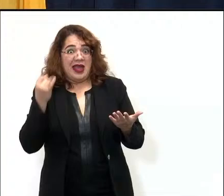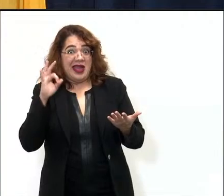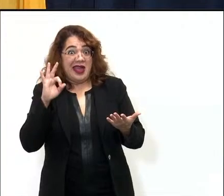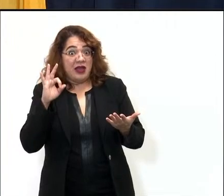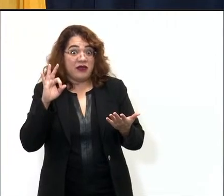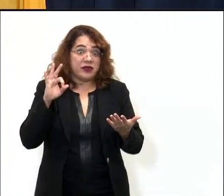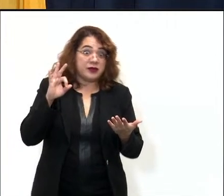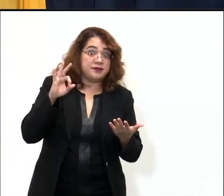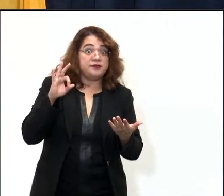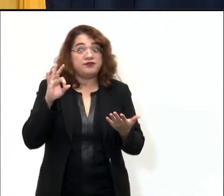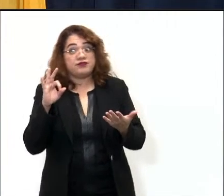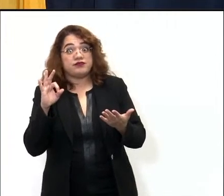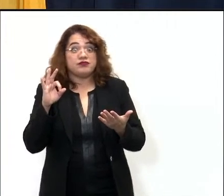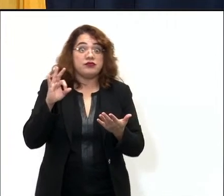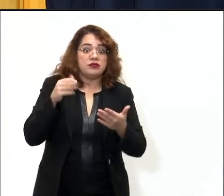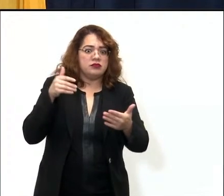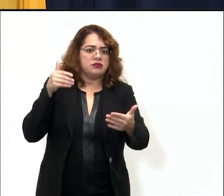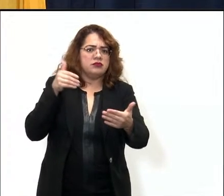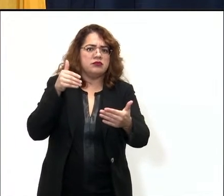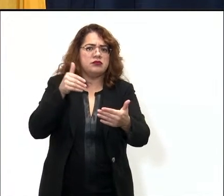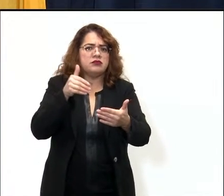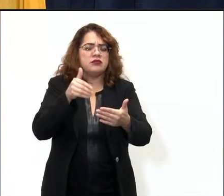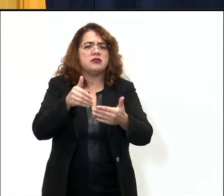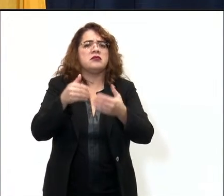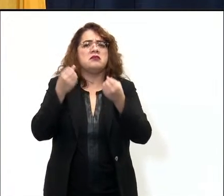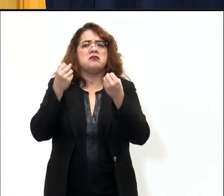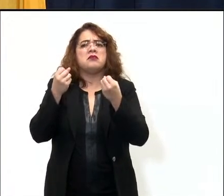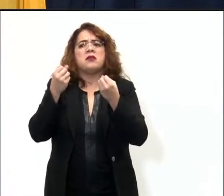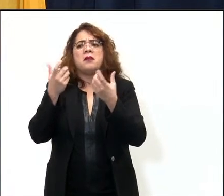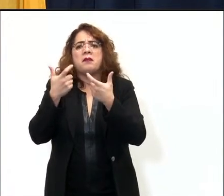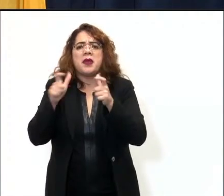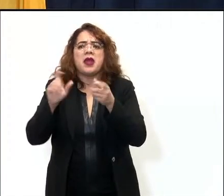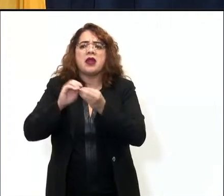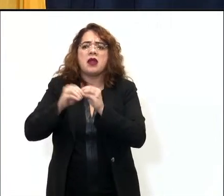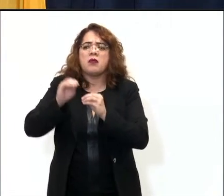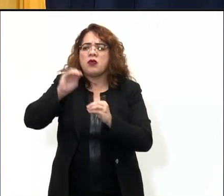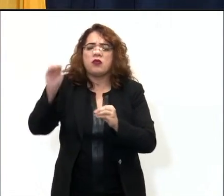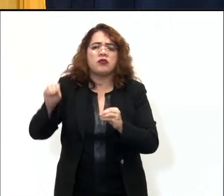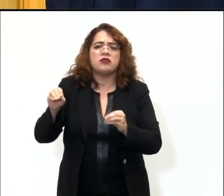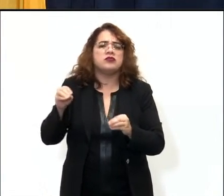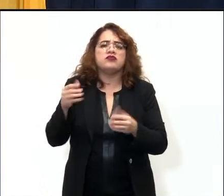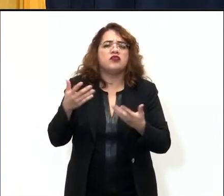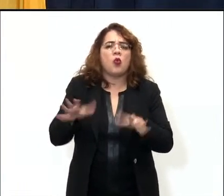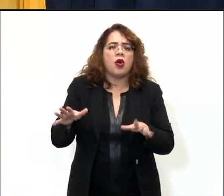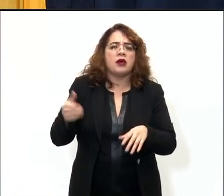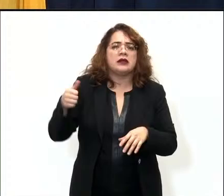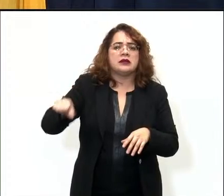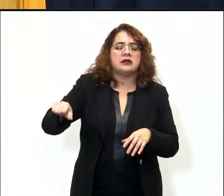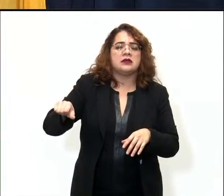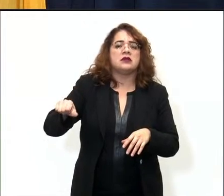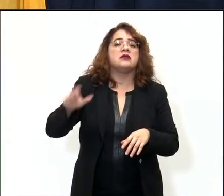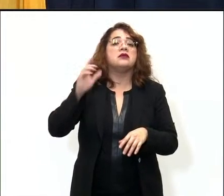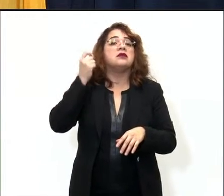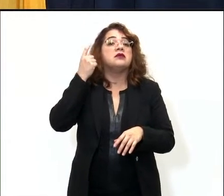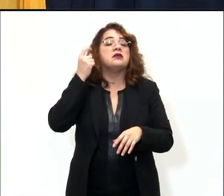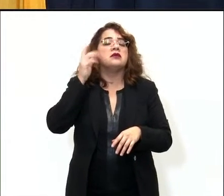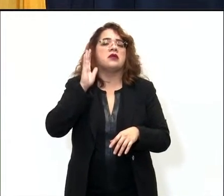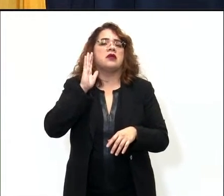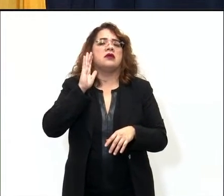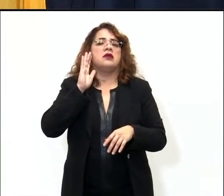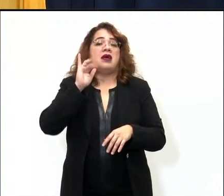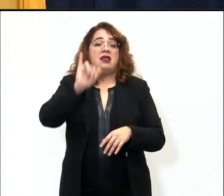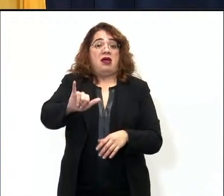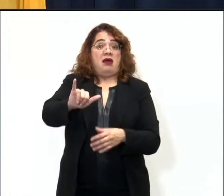a place where we have large groups of employees or workers that are choosing not to, I think that's a conversation